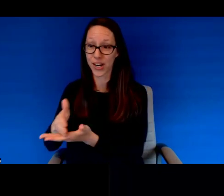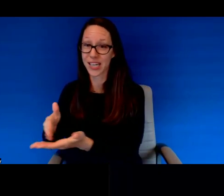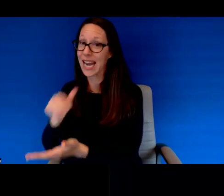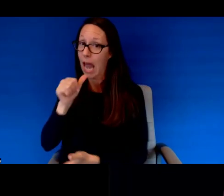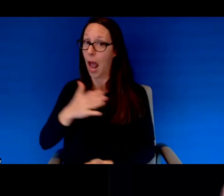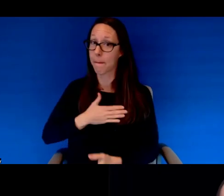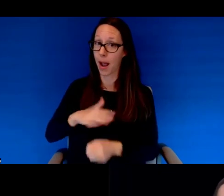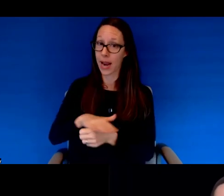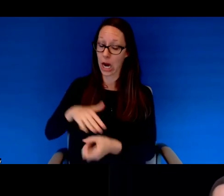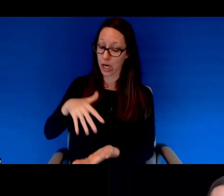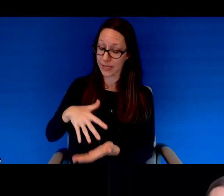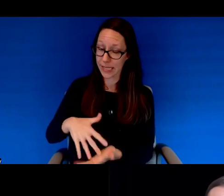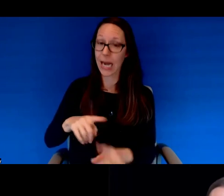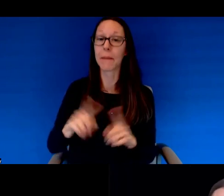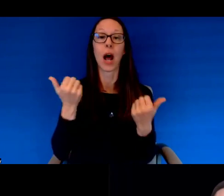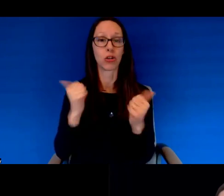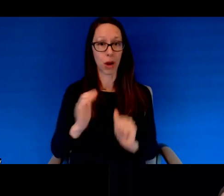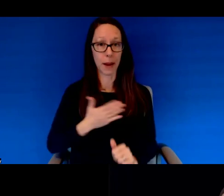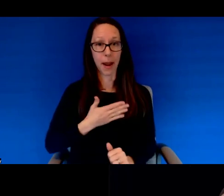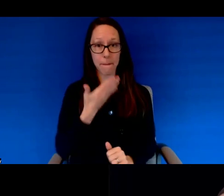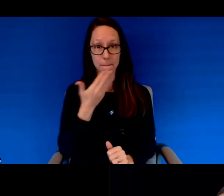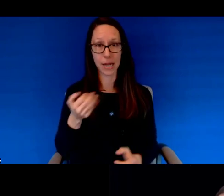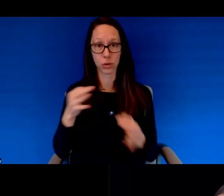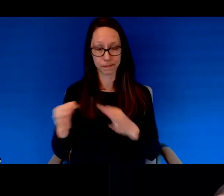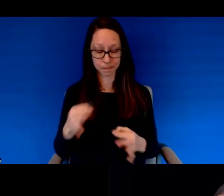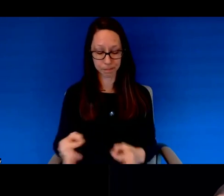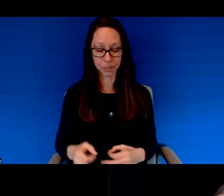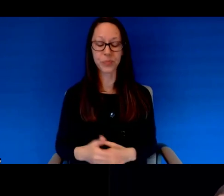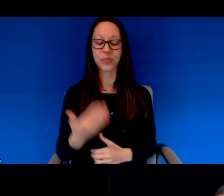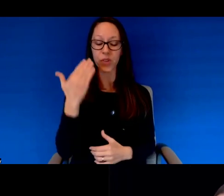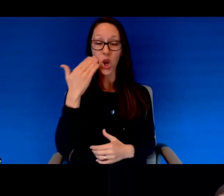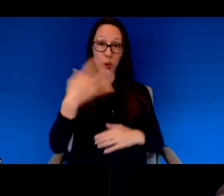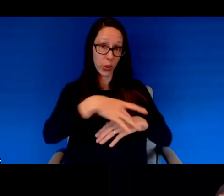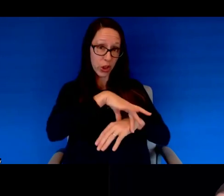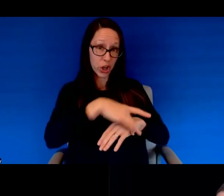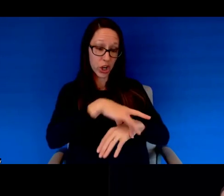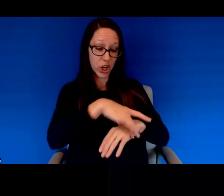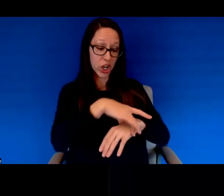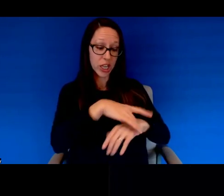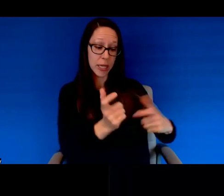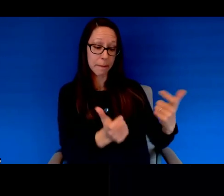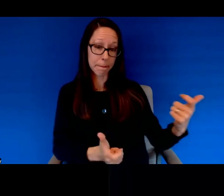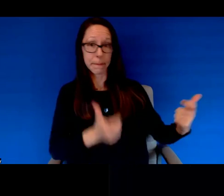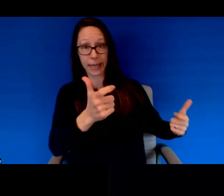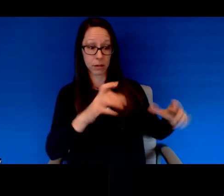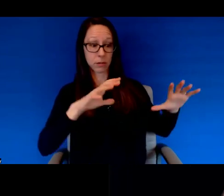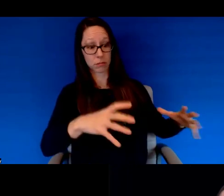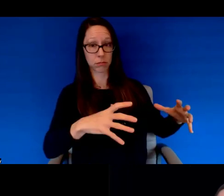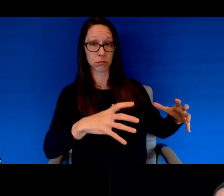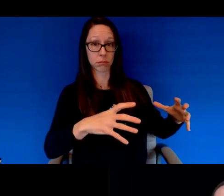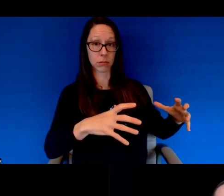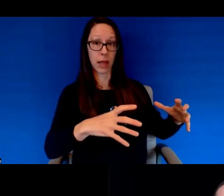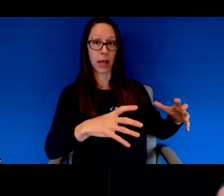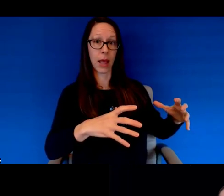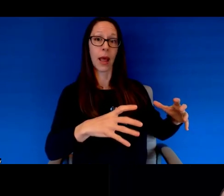So bear with me. I'm going to do my best here. I know that the Earth is much larger, and I know that it has a different